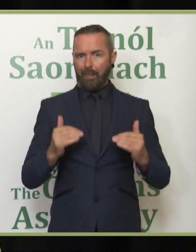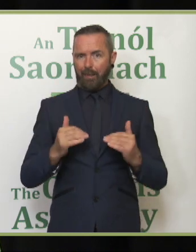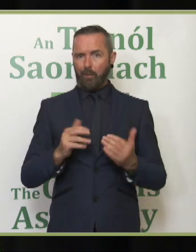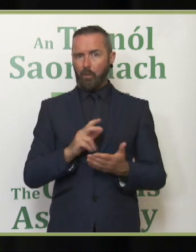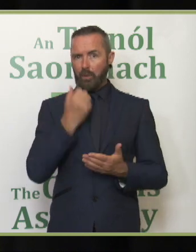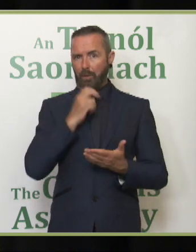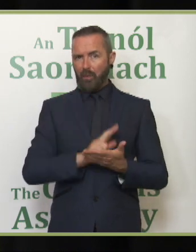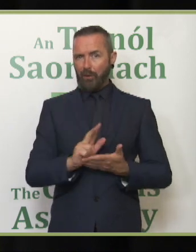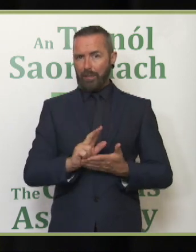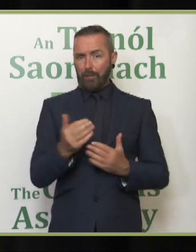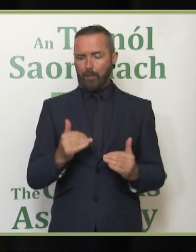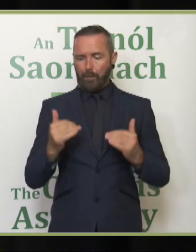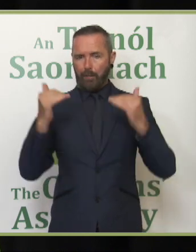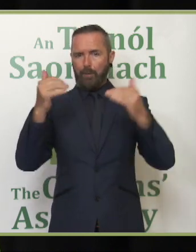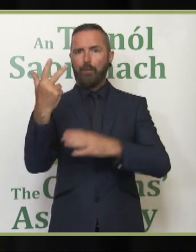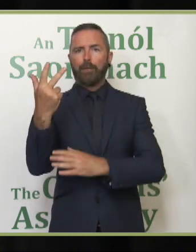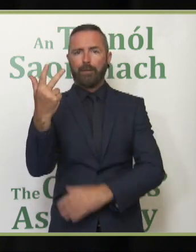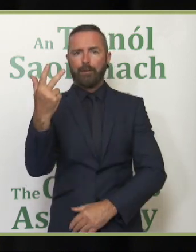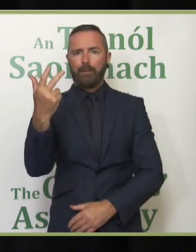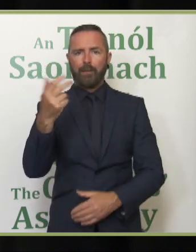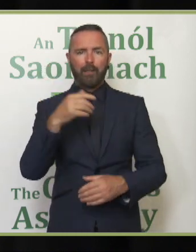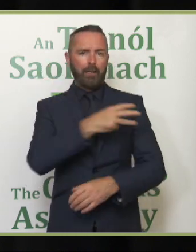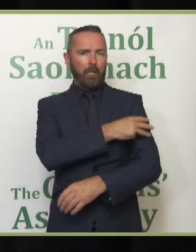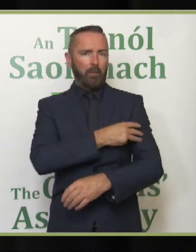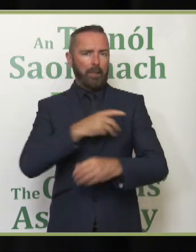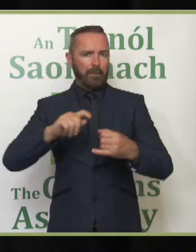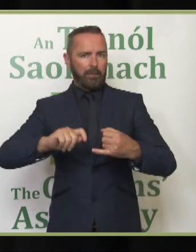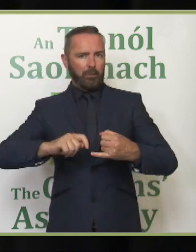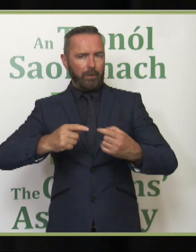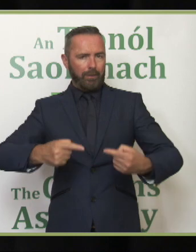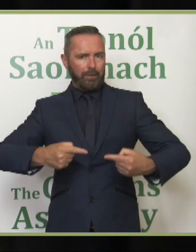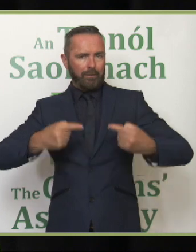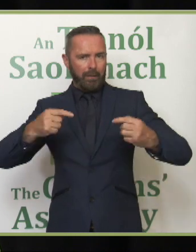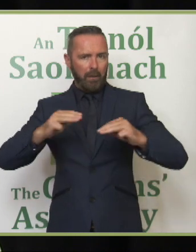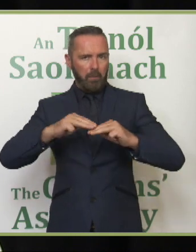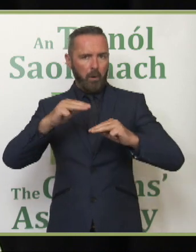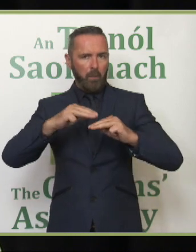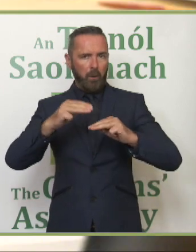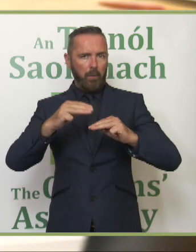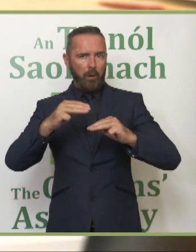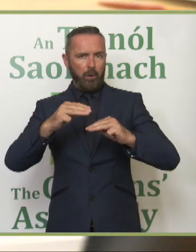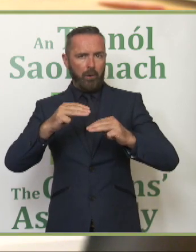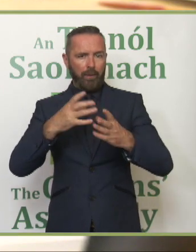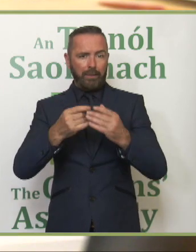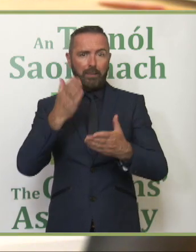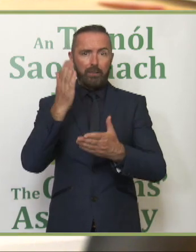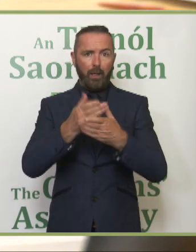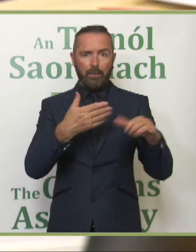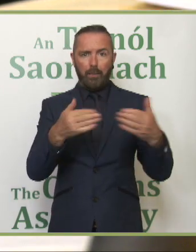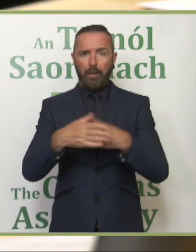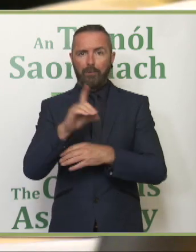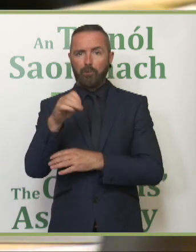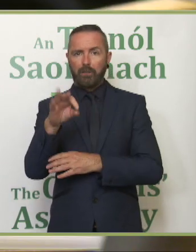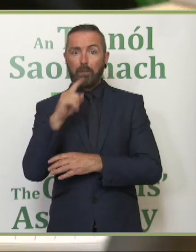in tackling the organised criminal groups behind our drug supply, with gangland murders at an all-time low. However, we do